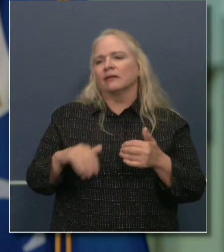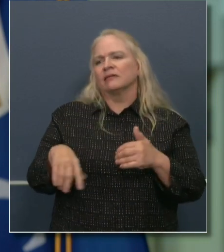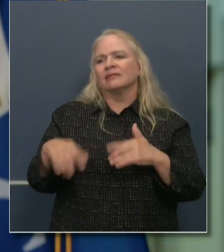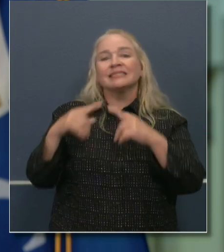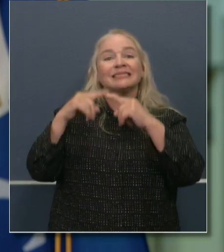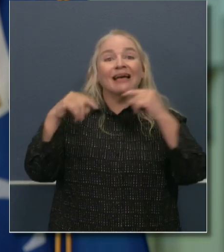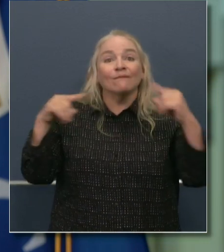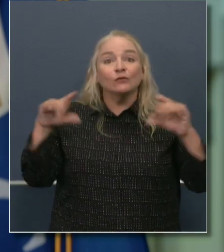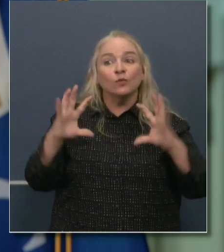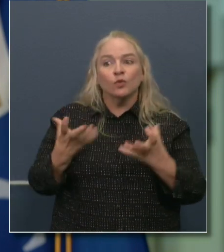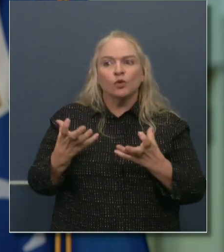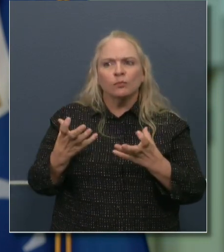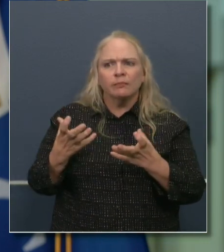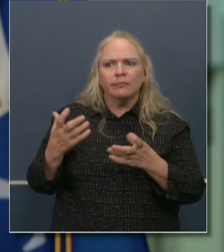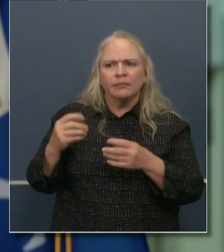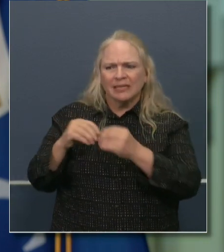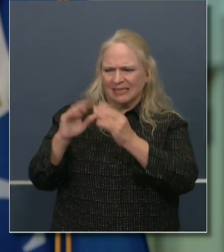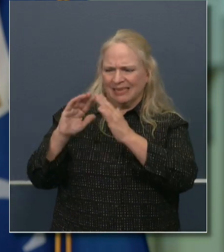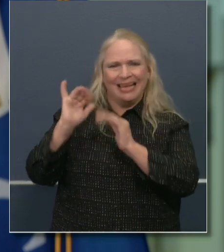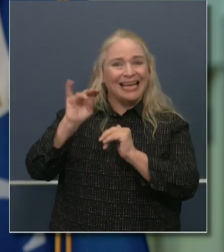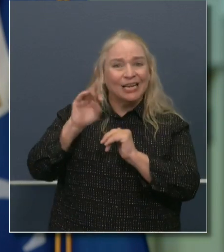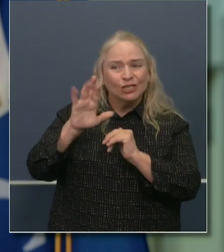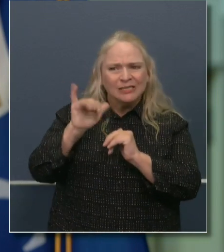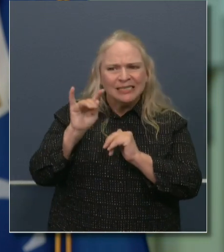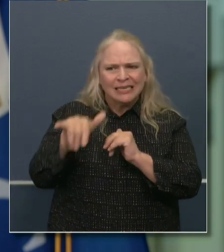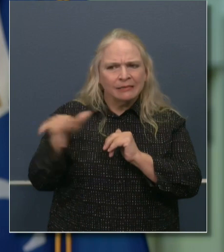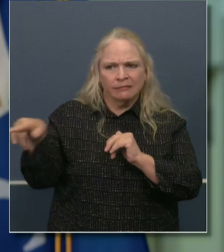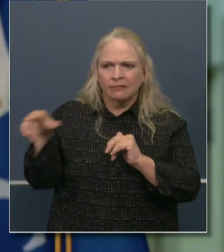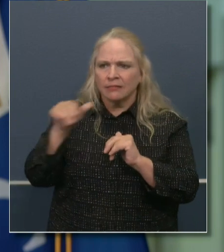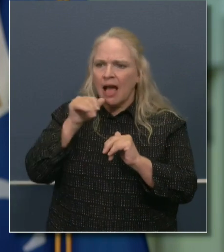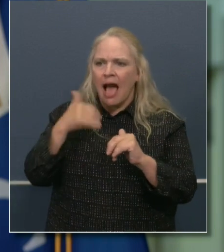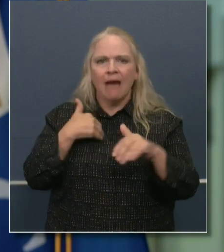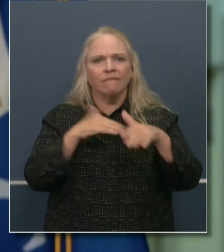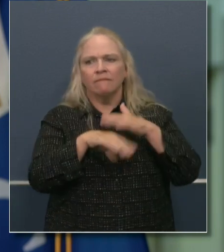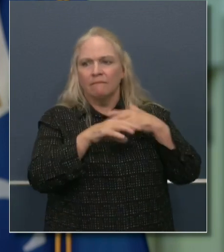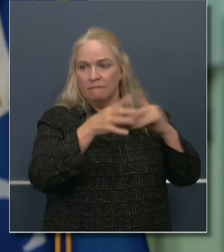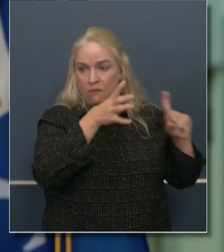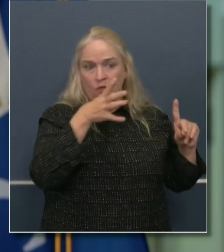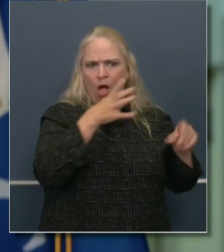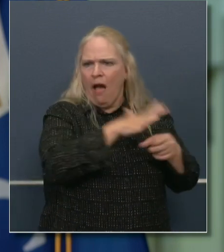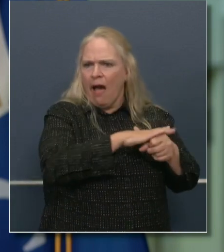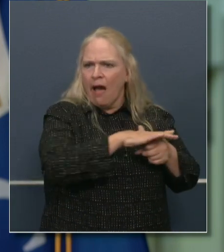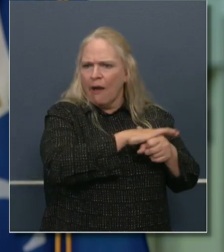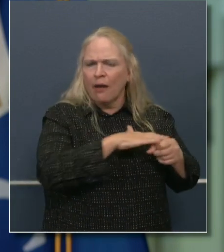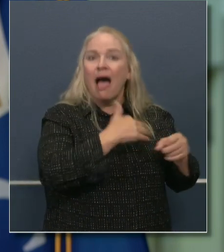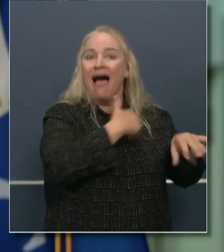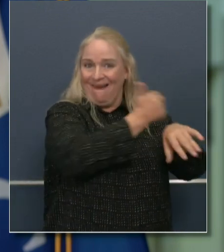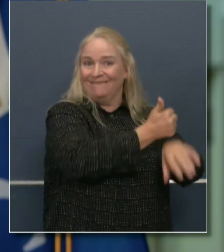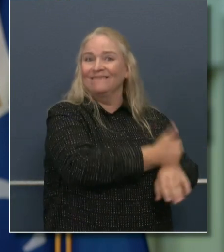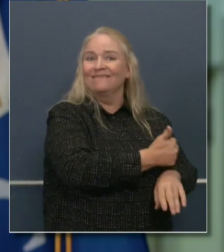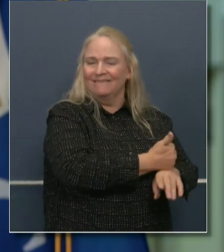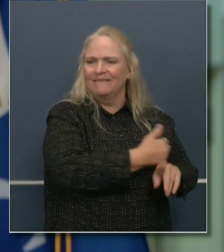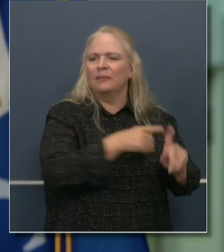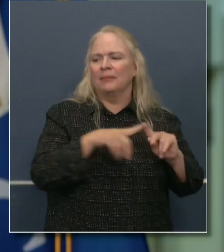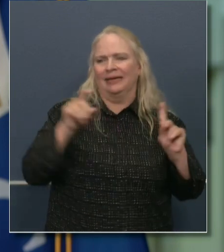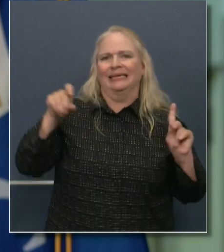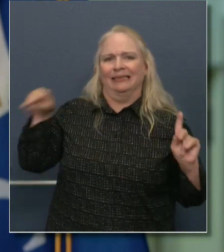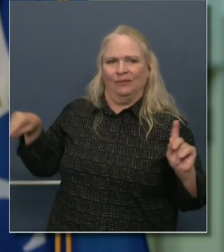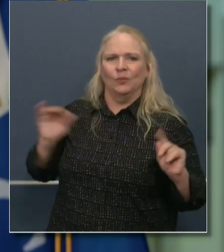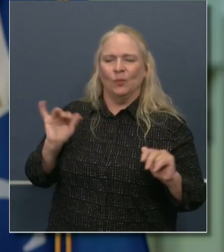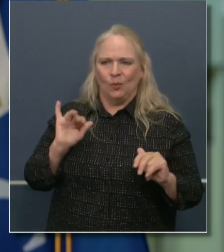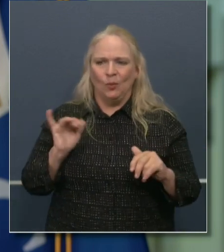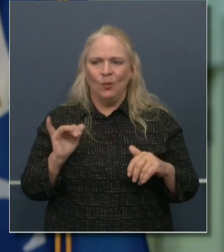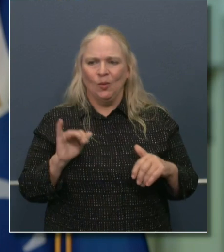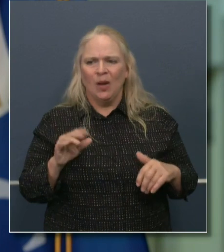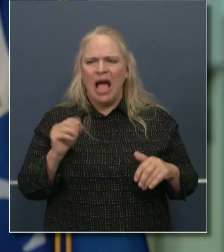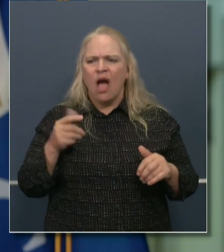settings that were also under-resourced. So not just in rural parts of the state, not only in remote parts of the state, but also even in densely populated